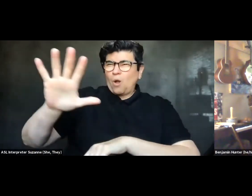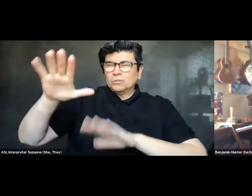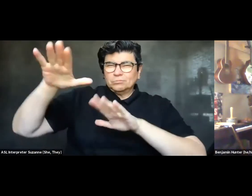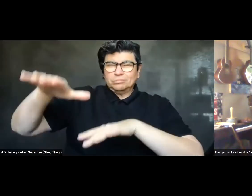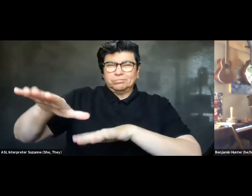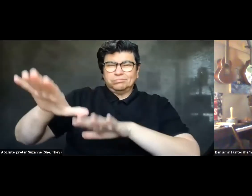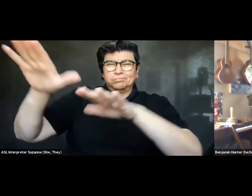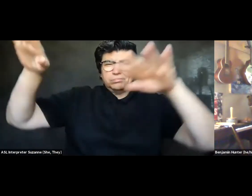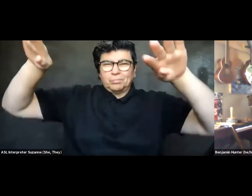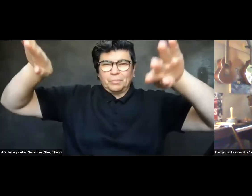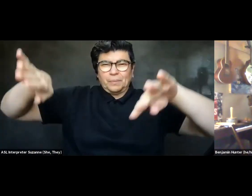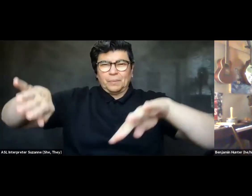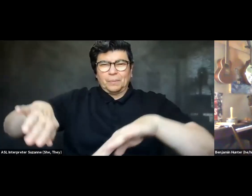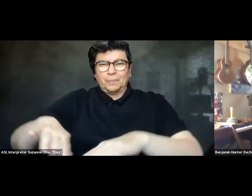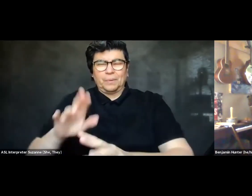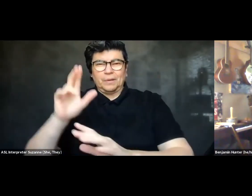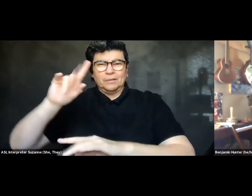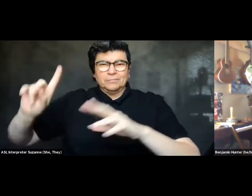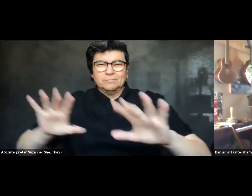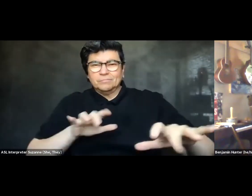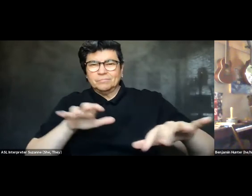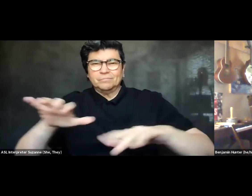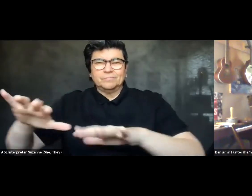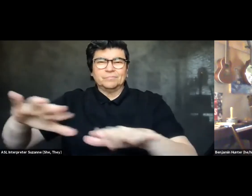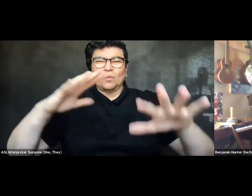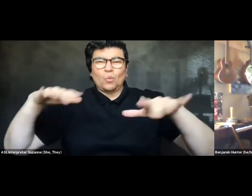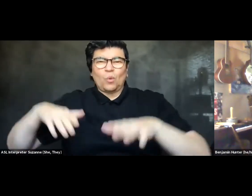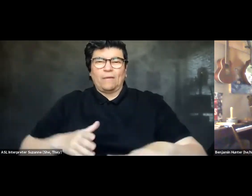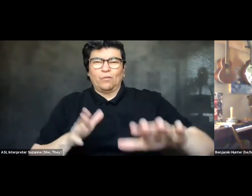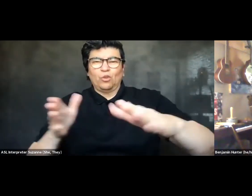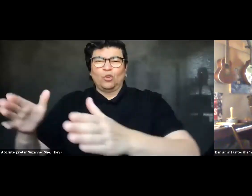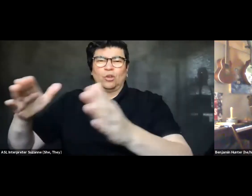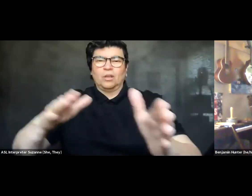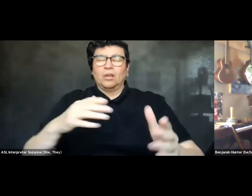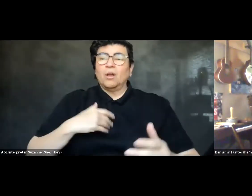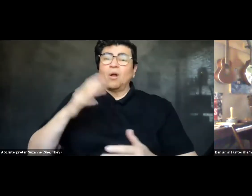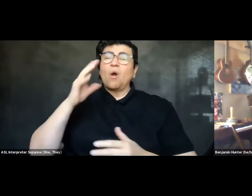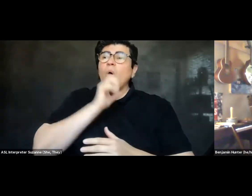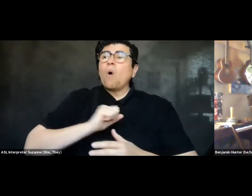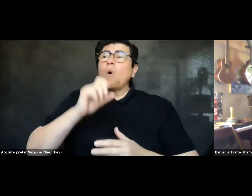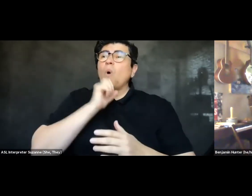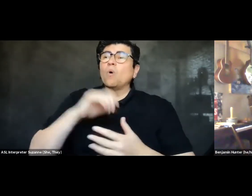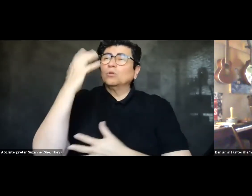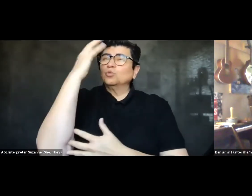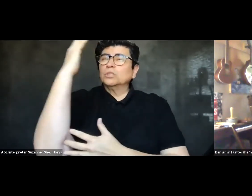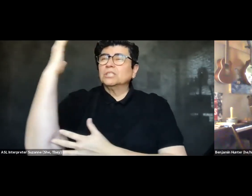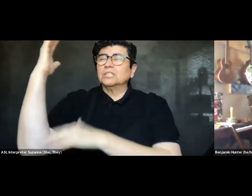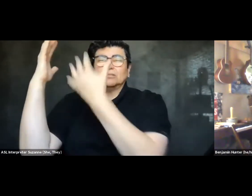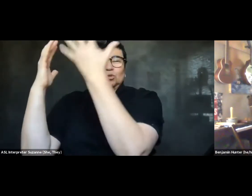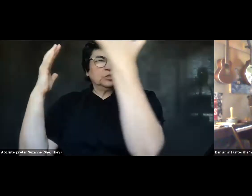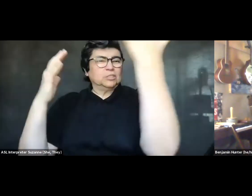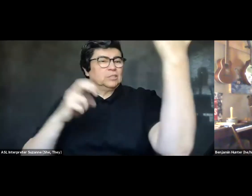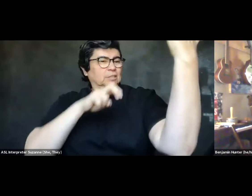the valley, to the river. Gonna talk to that old grove, sit down with a